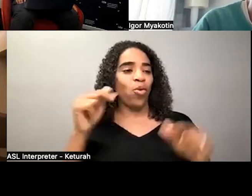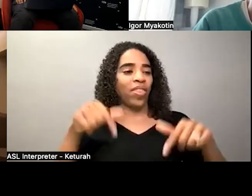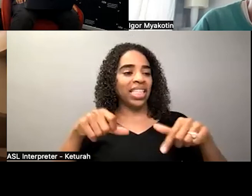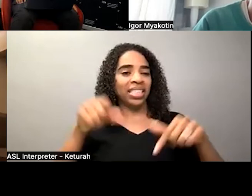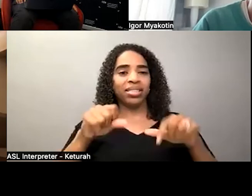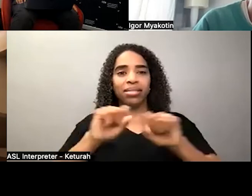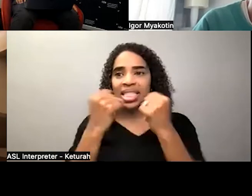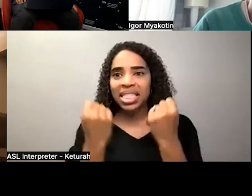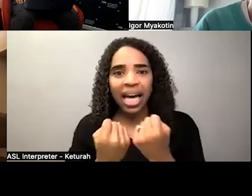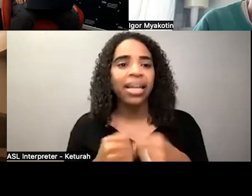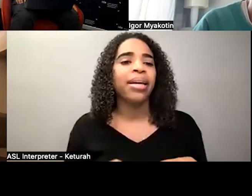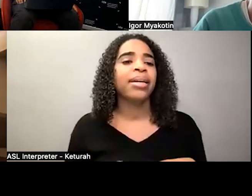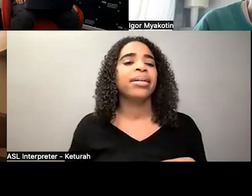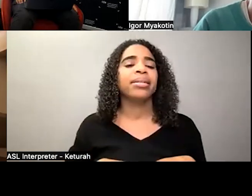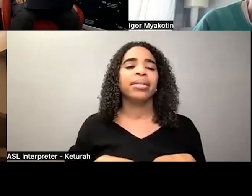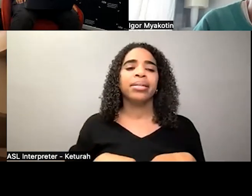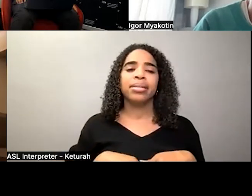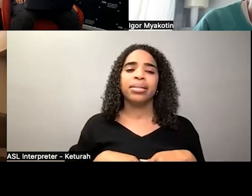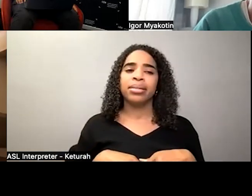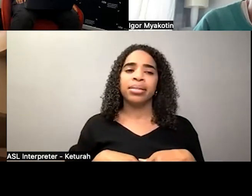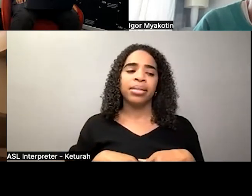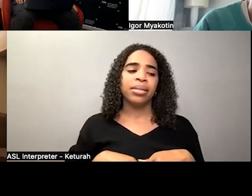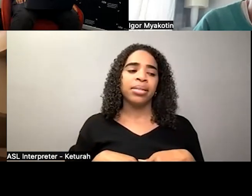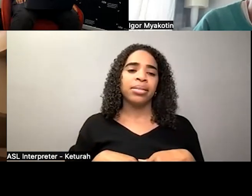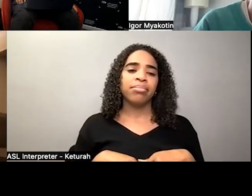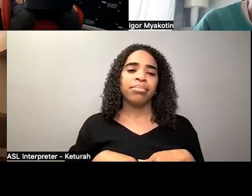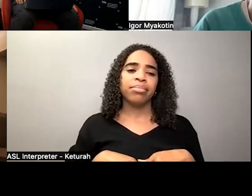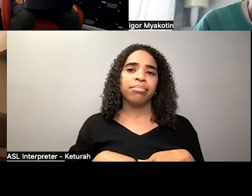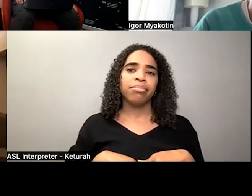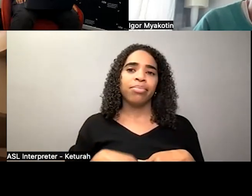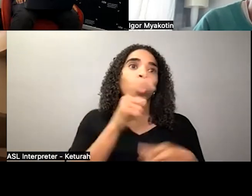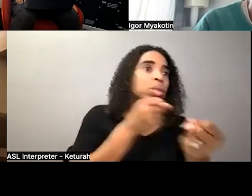who still support the government and people who doesn't.